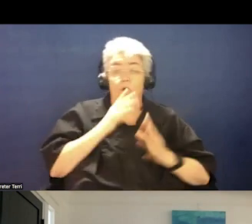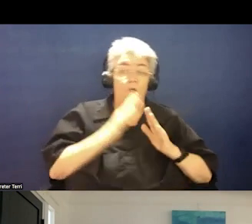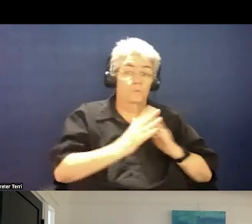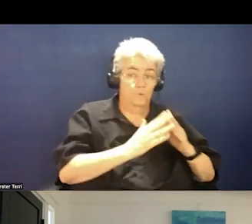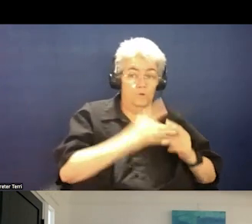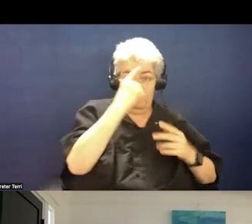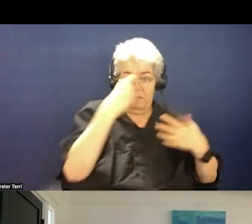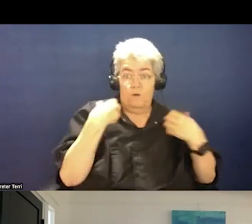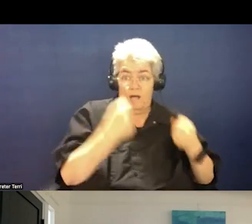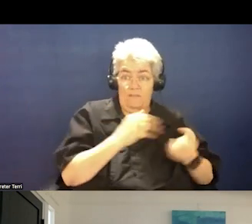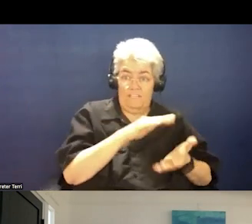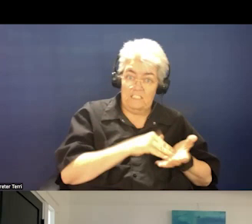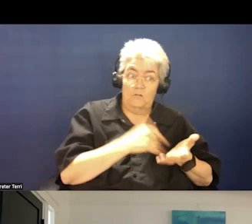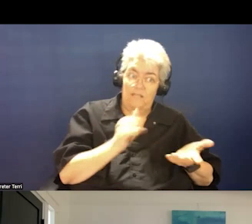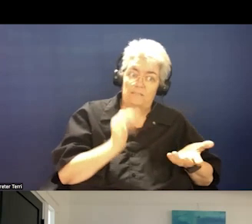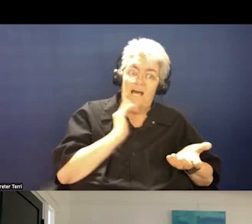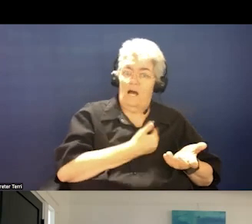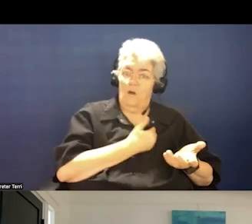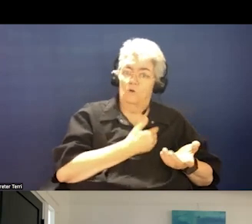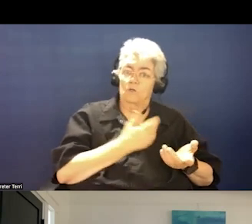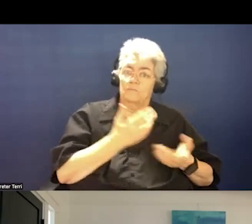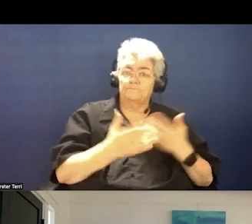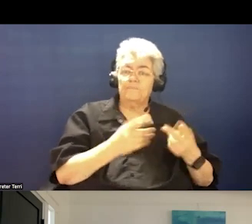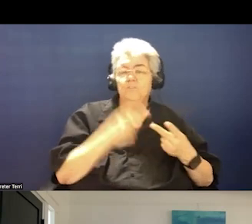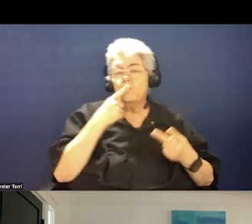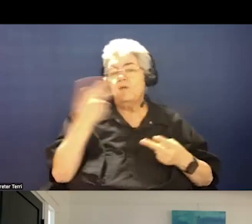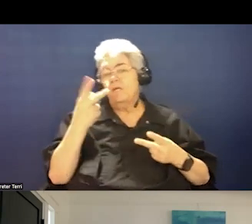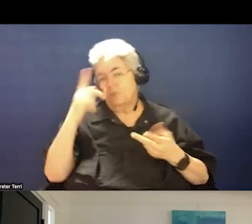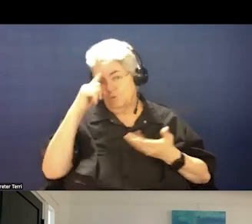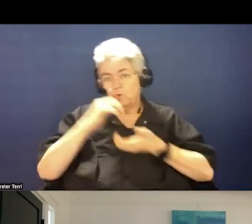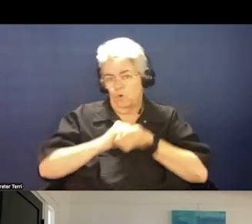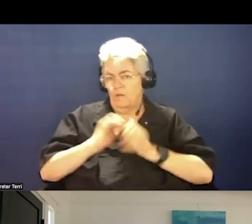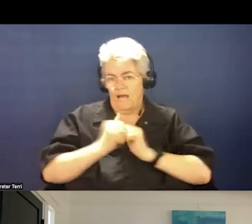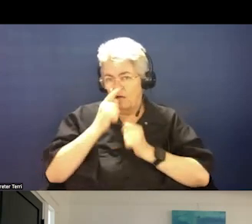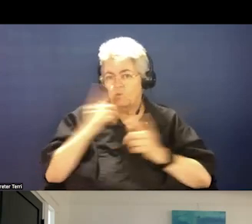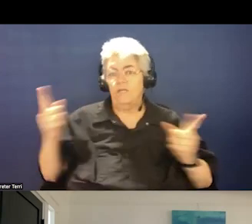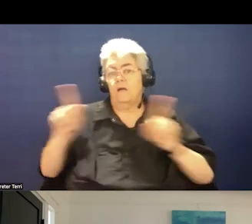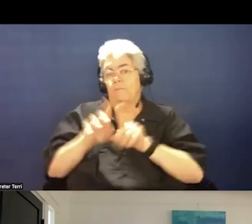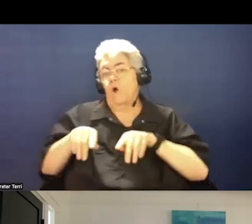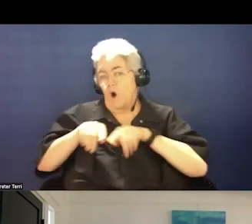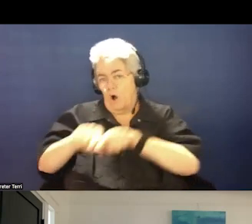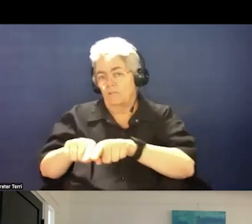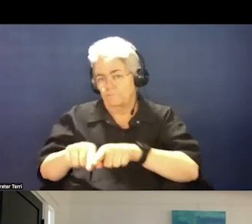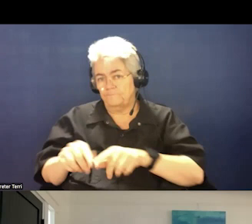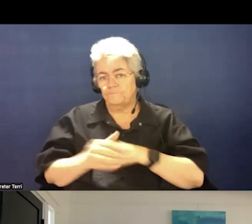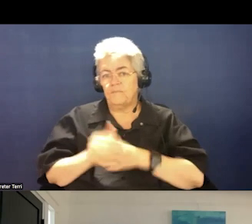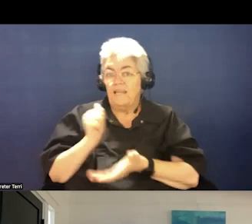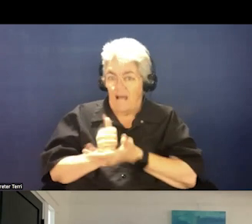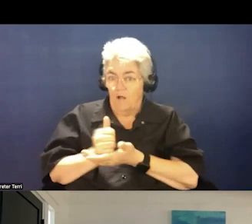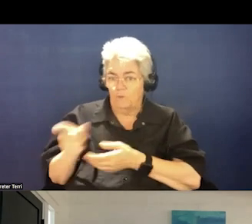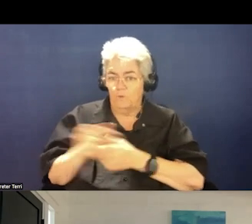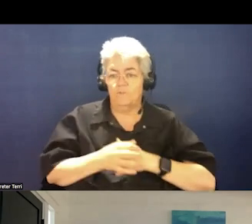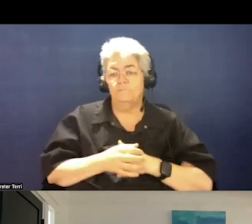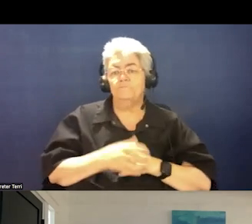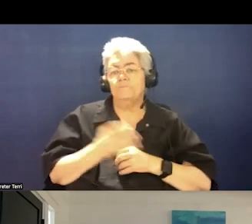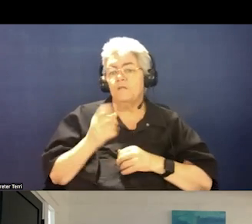our expertise, like we kind of joined with them in that shared decision making of like, how can we come alongside you in that? So just a real quick